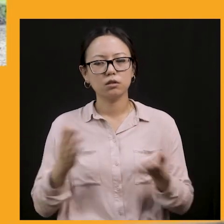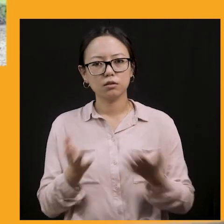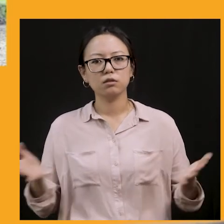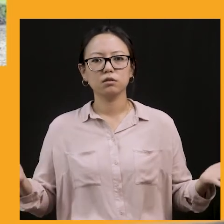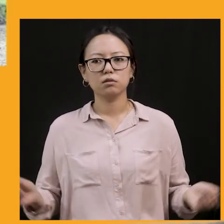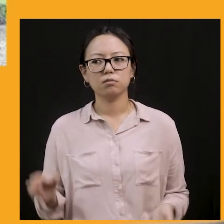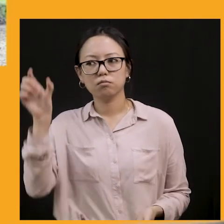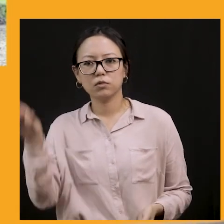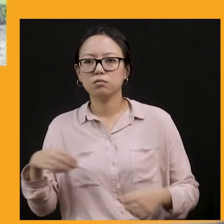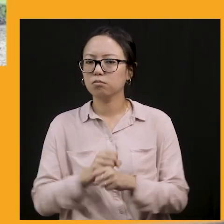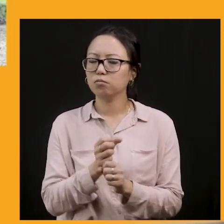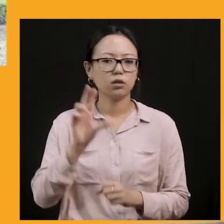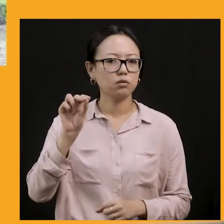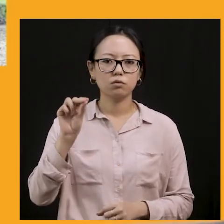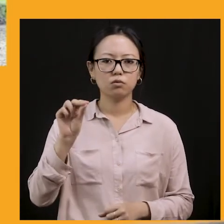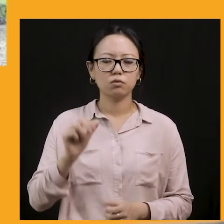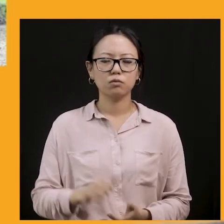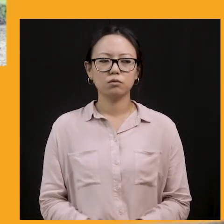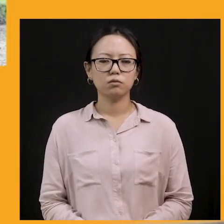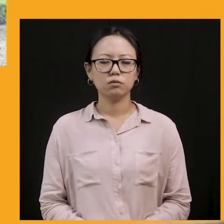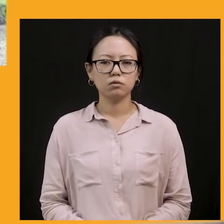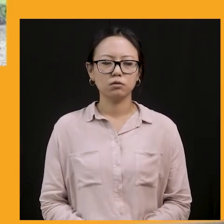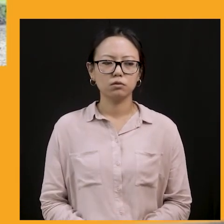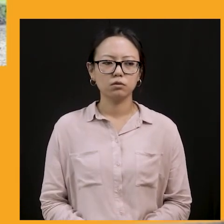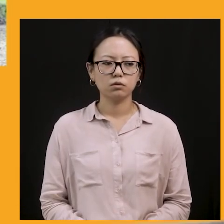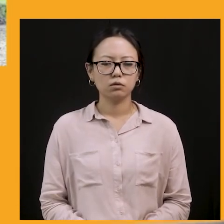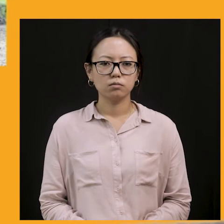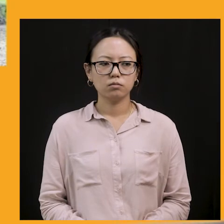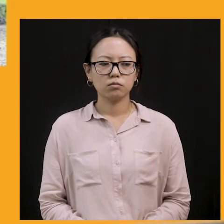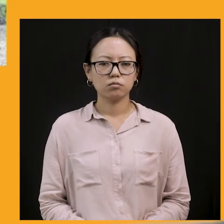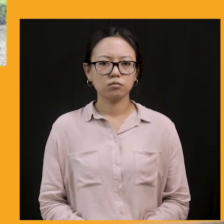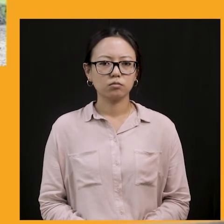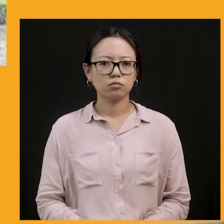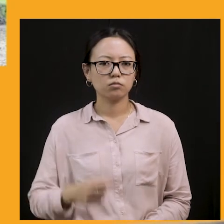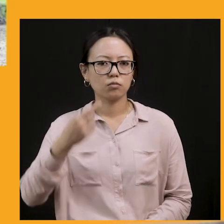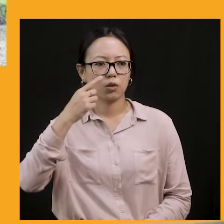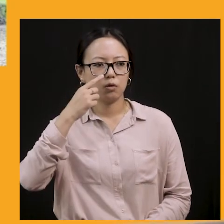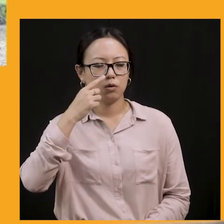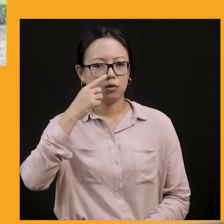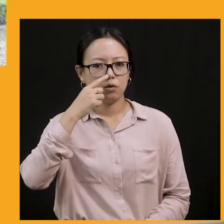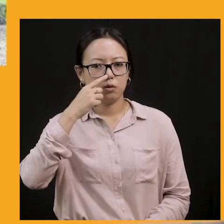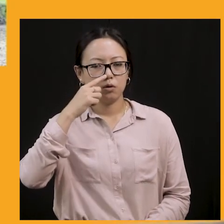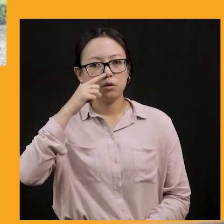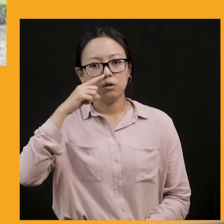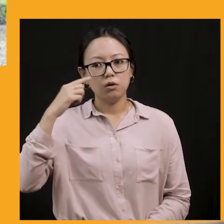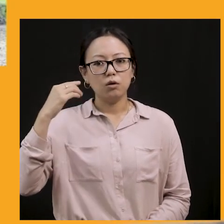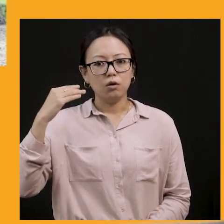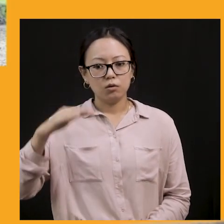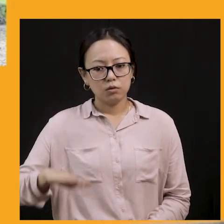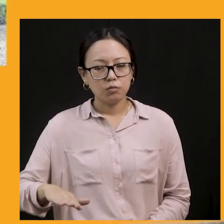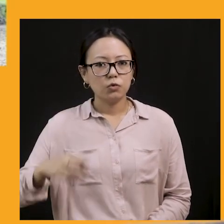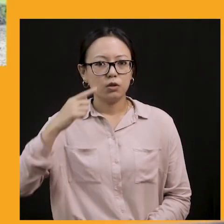man-made. Okay? Now, Areni has also listed a boy and a girl. You can see a cute boy and a cute